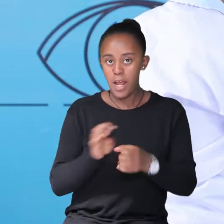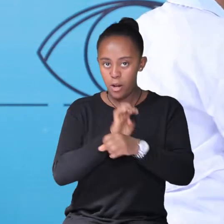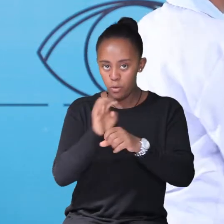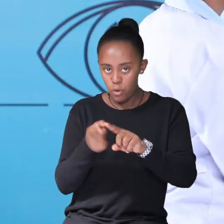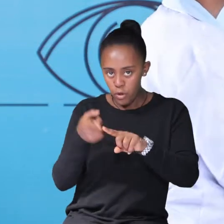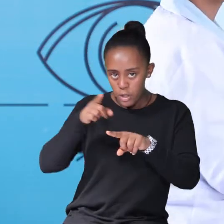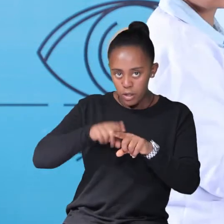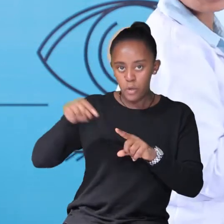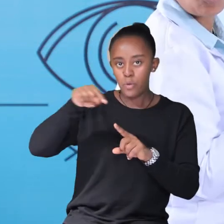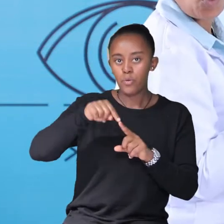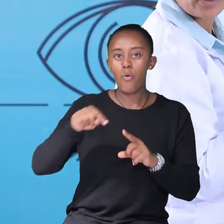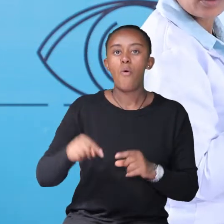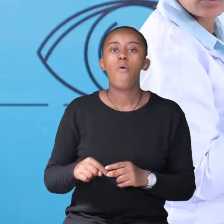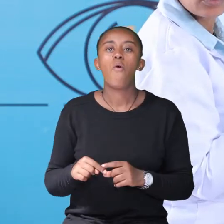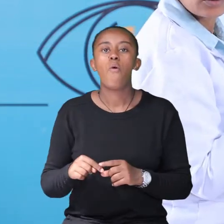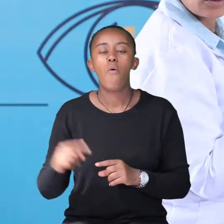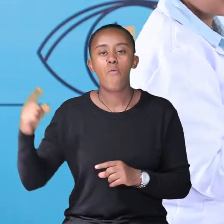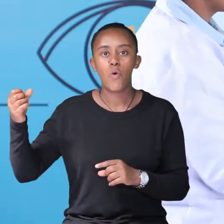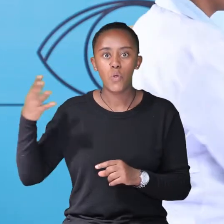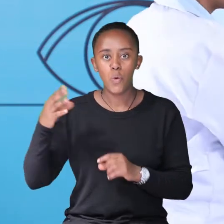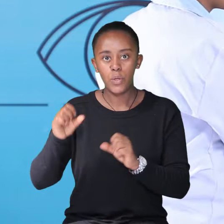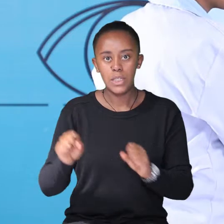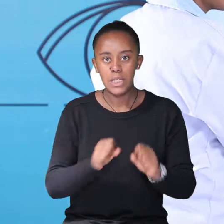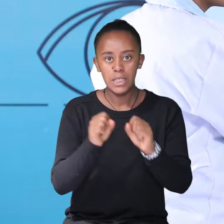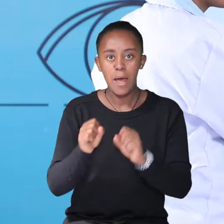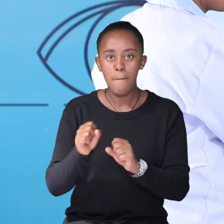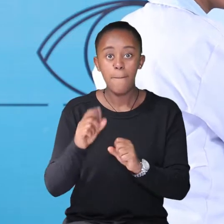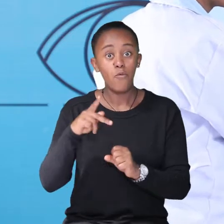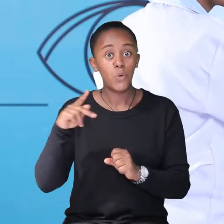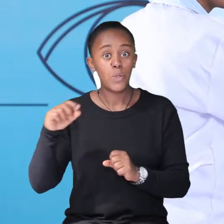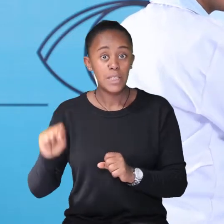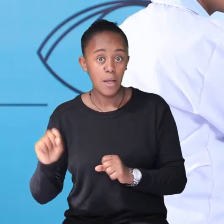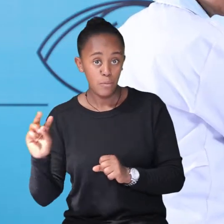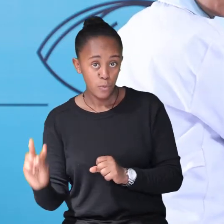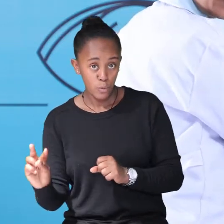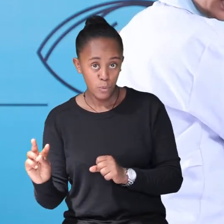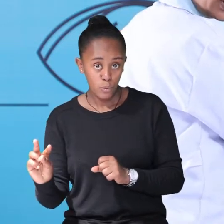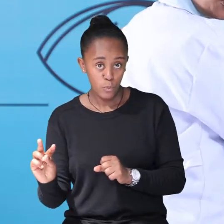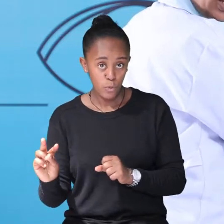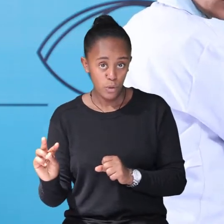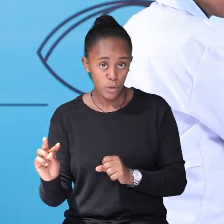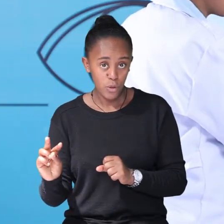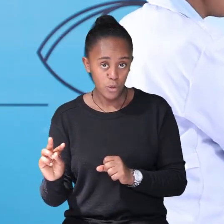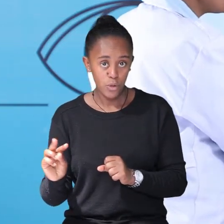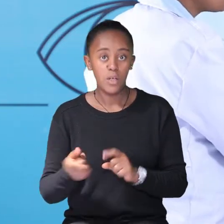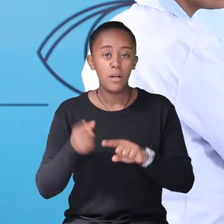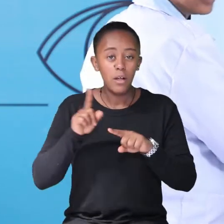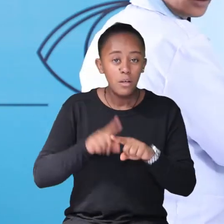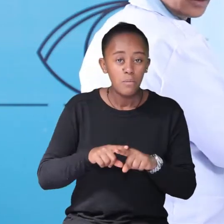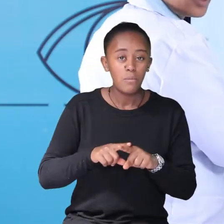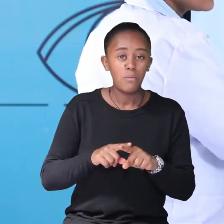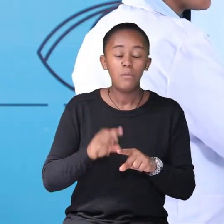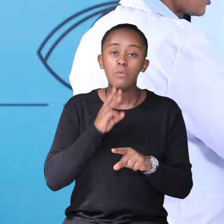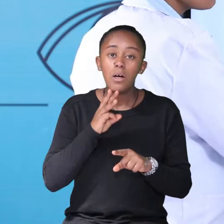return to photosystem 1, so that the electrons will be replaced from